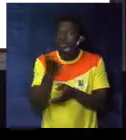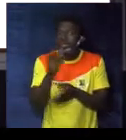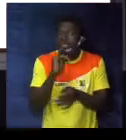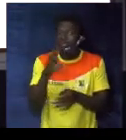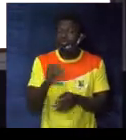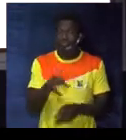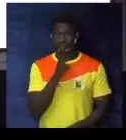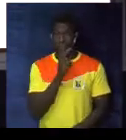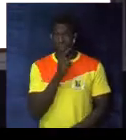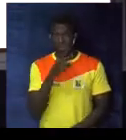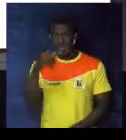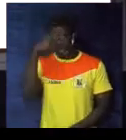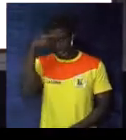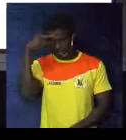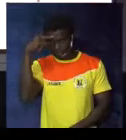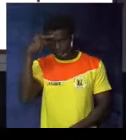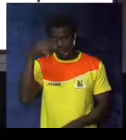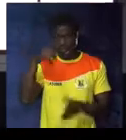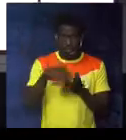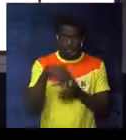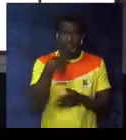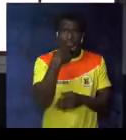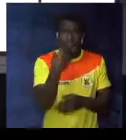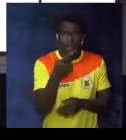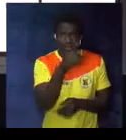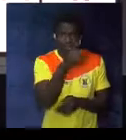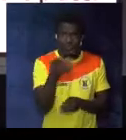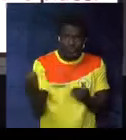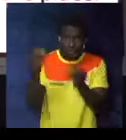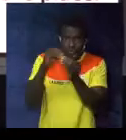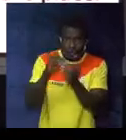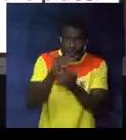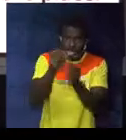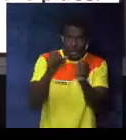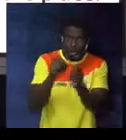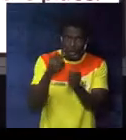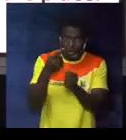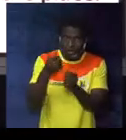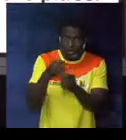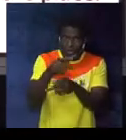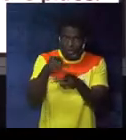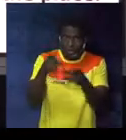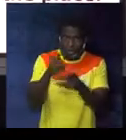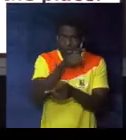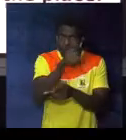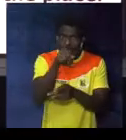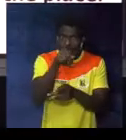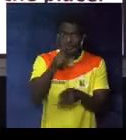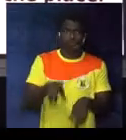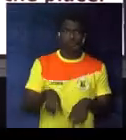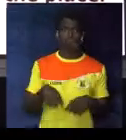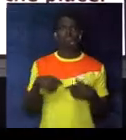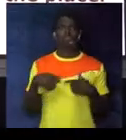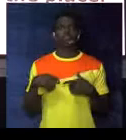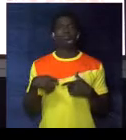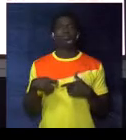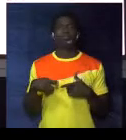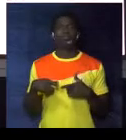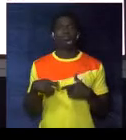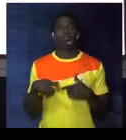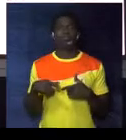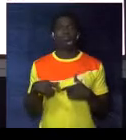place where there is no water, because it tells you more about the place you live.